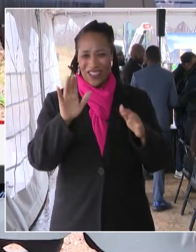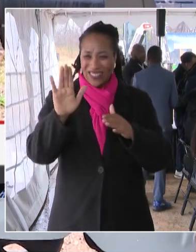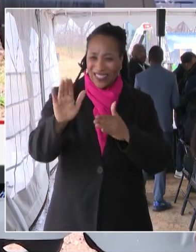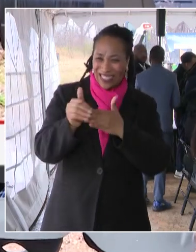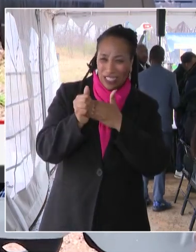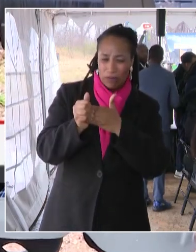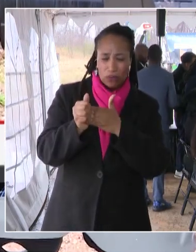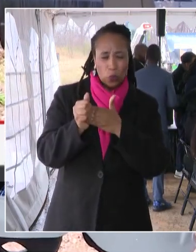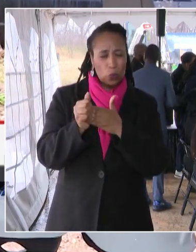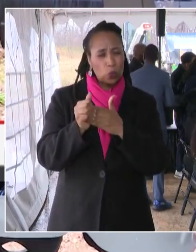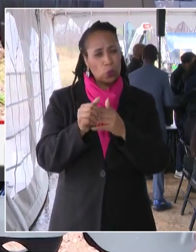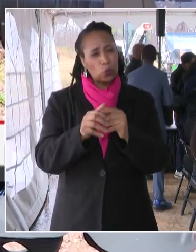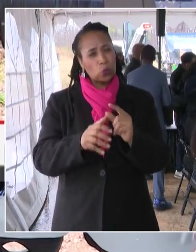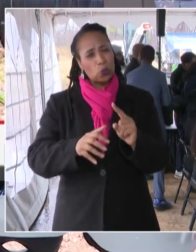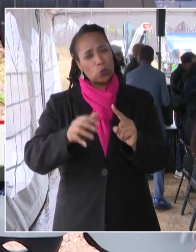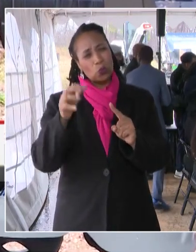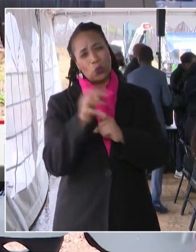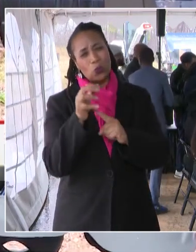There's more.